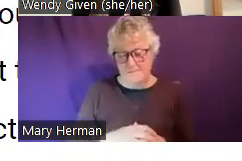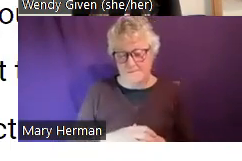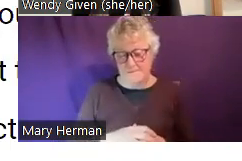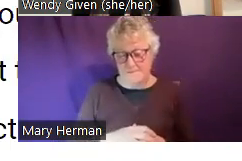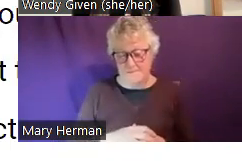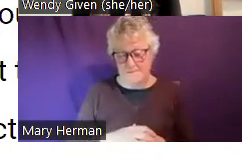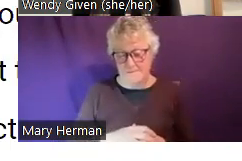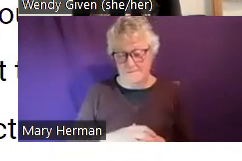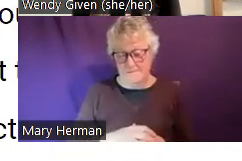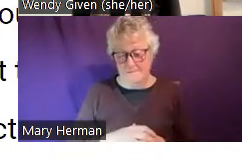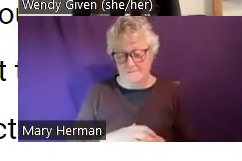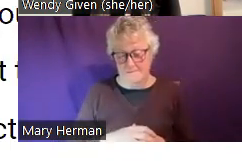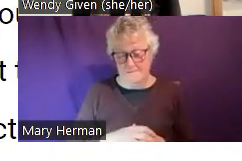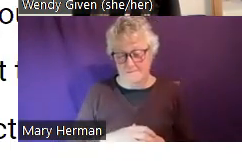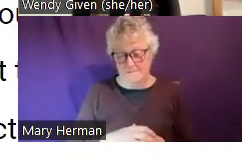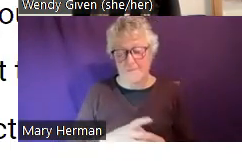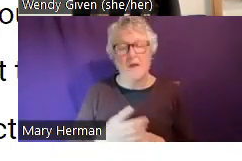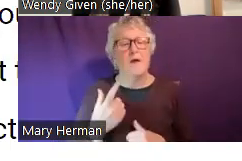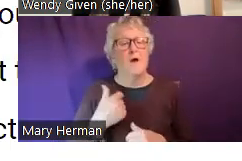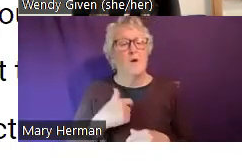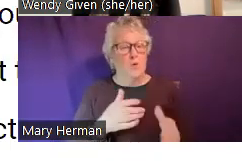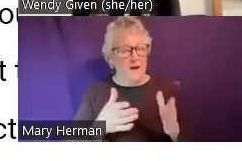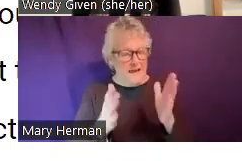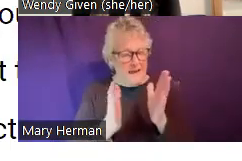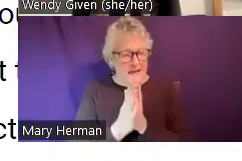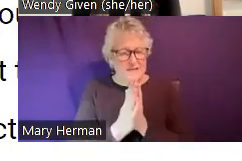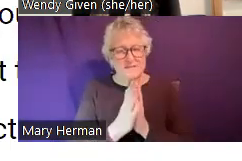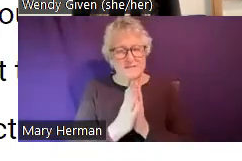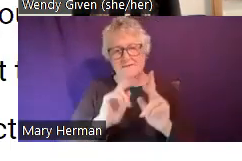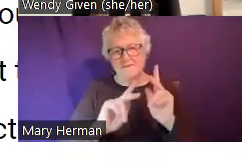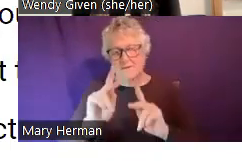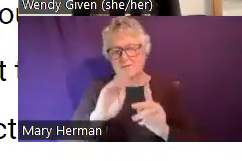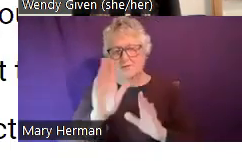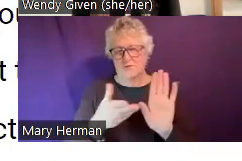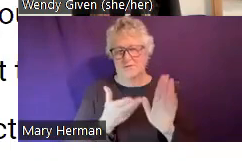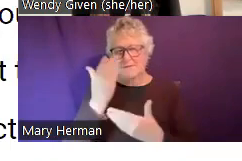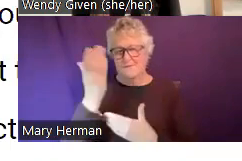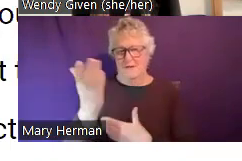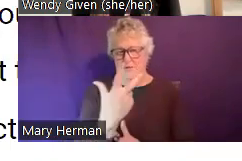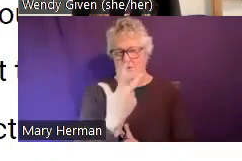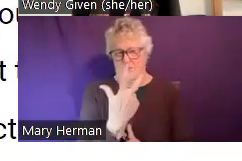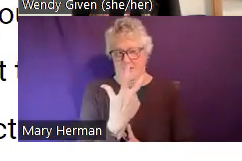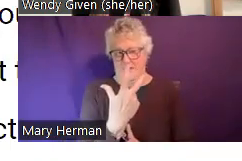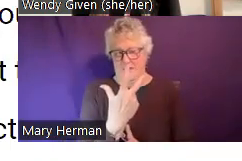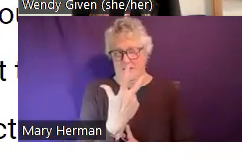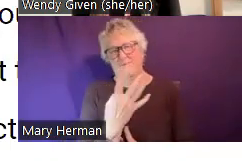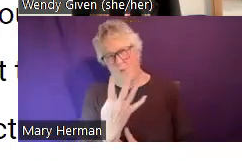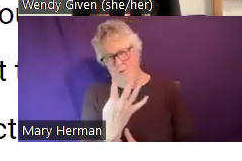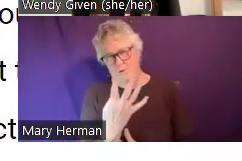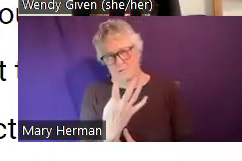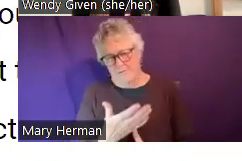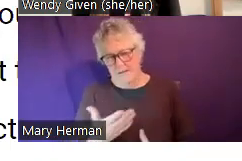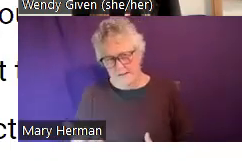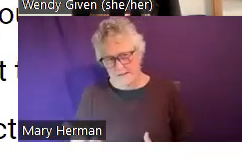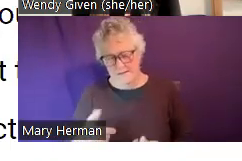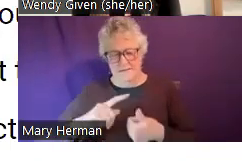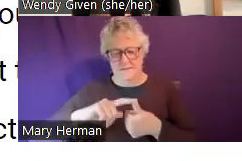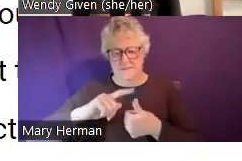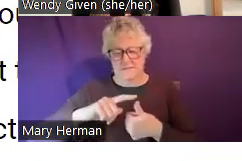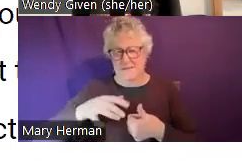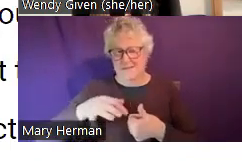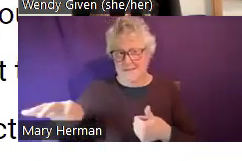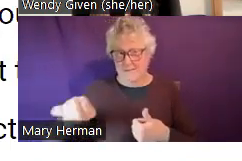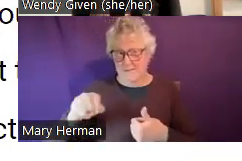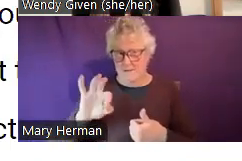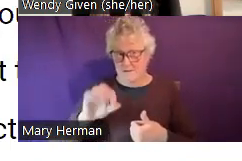we are asking folks to submit these 3 things, or really 4 things. A statement of interest